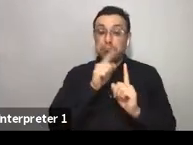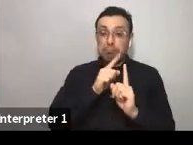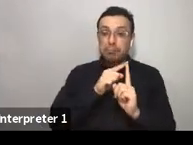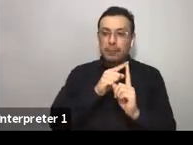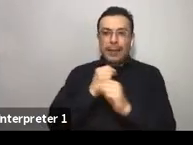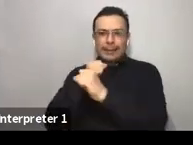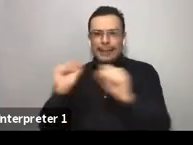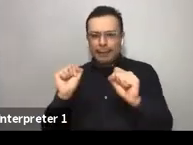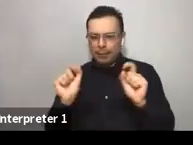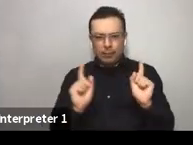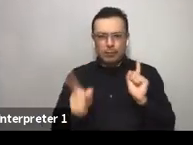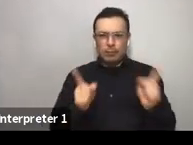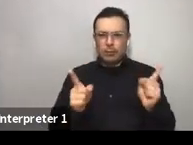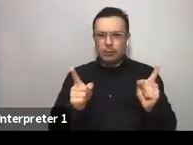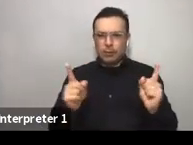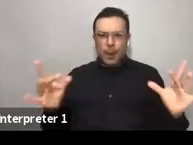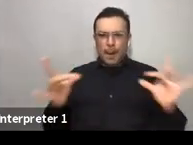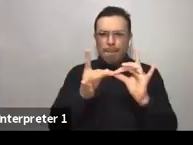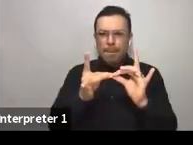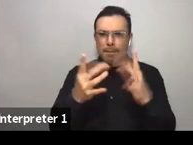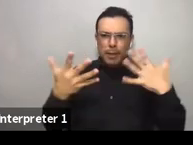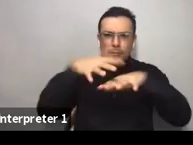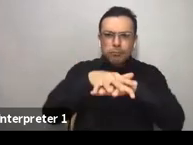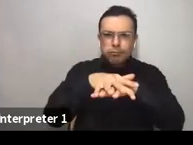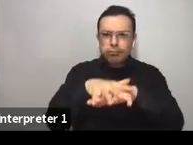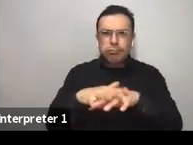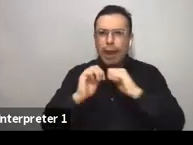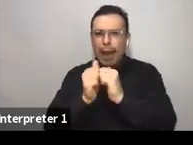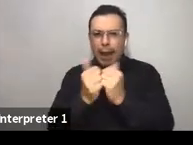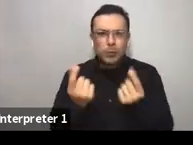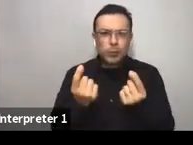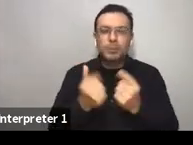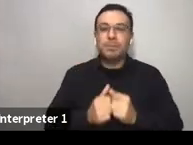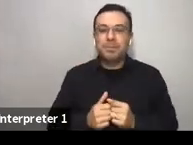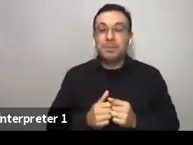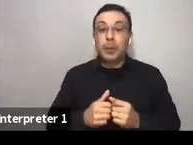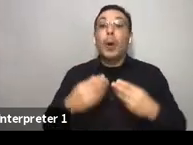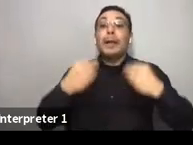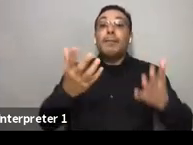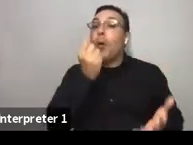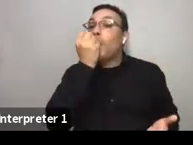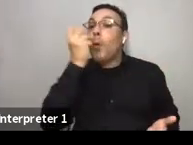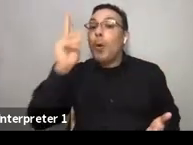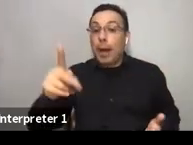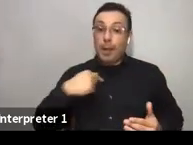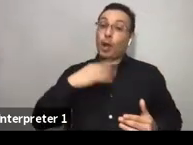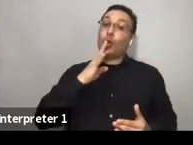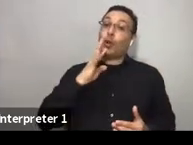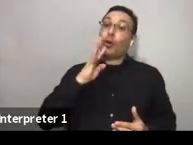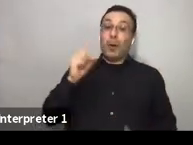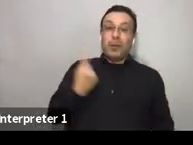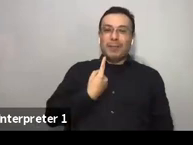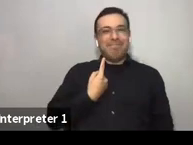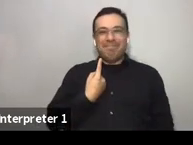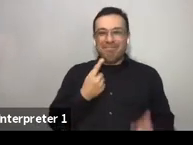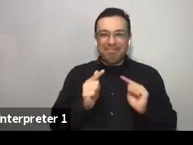So just to warm you all up, to get you all talking, because hopefully it's not just me the whole time. Why is